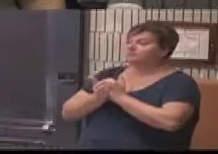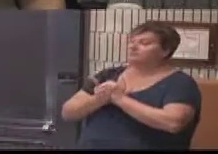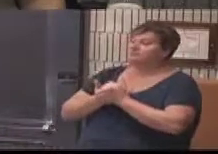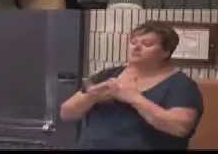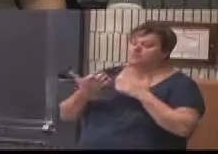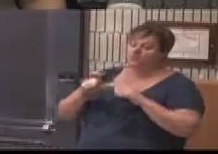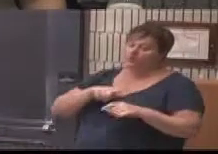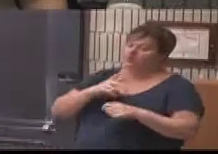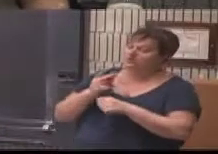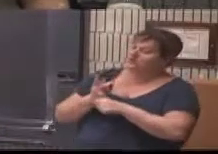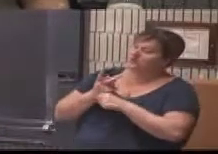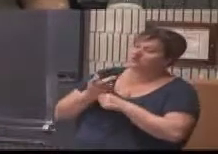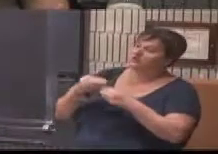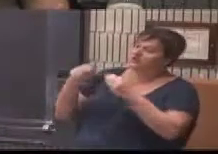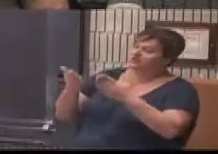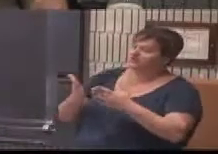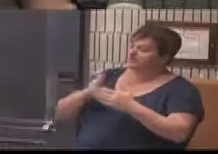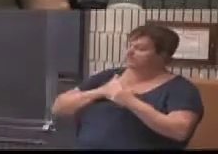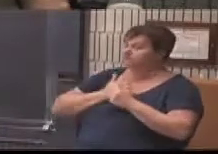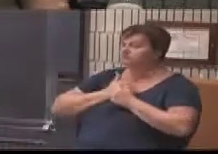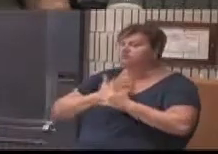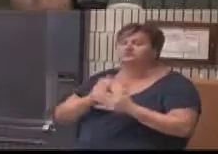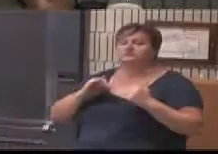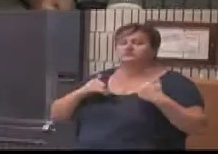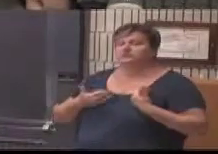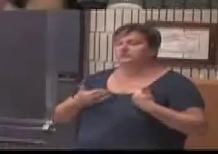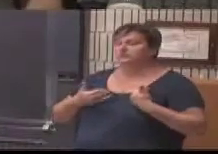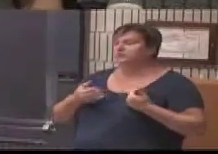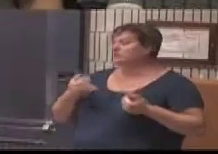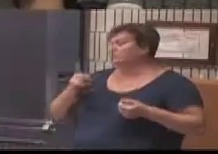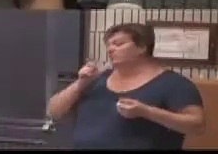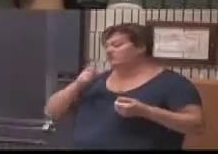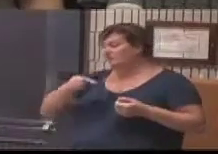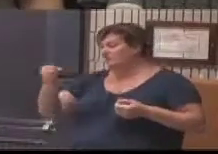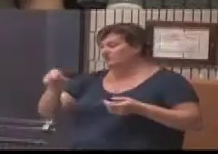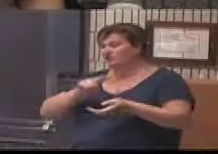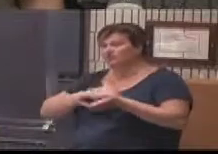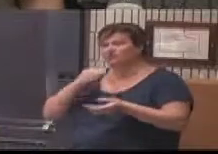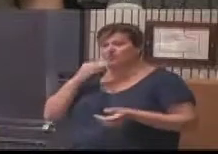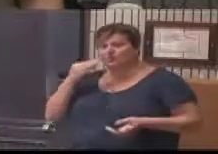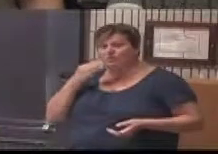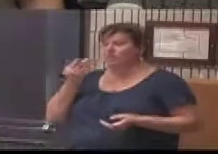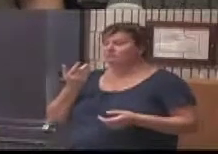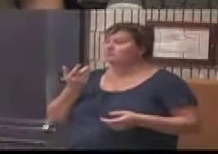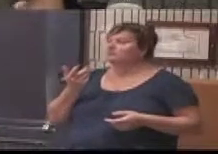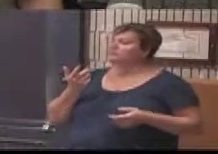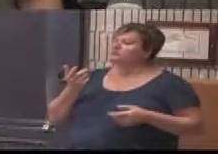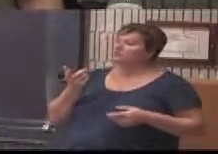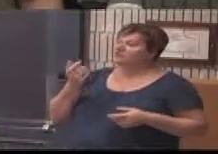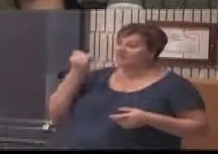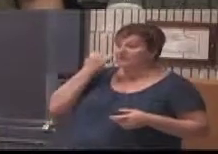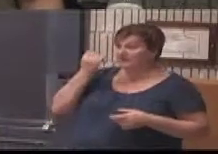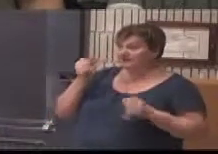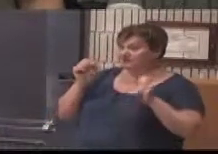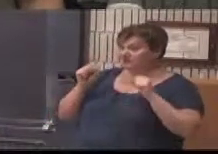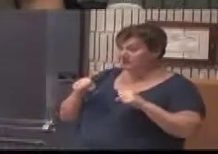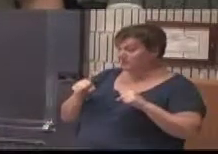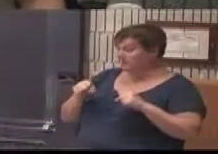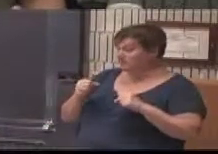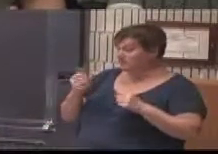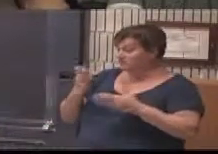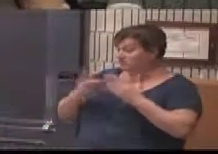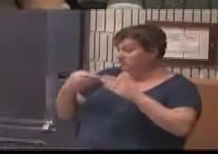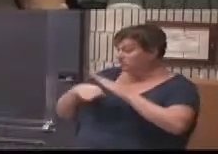keeps people from needing nursing home or hospital or more expensive care. So it's one of those things that maybe if you can get a few hours of help a day in the